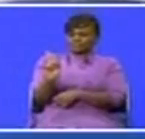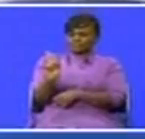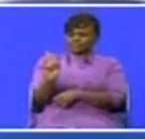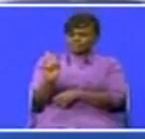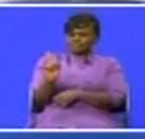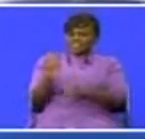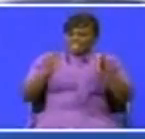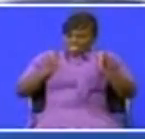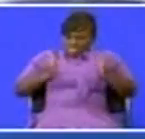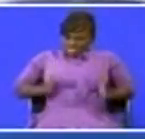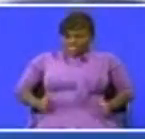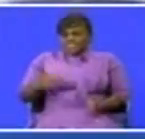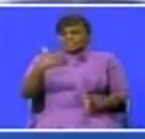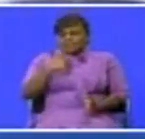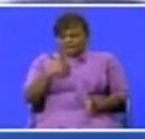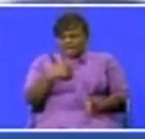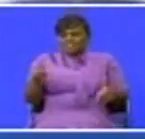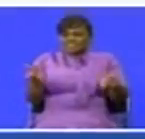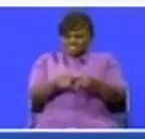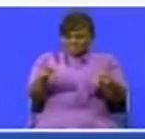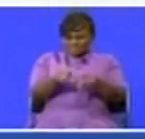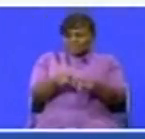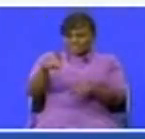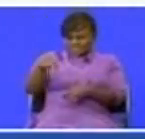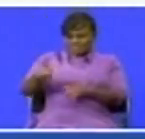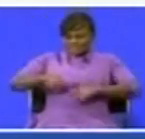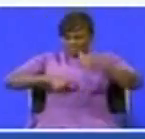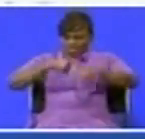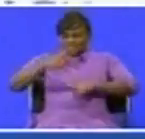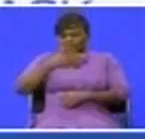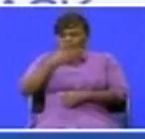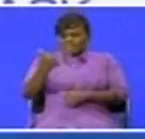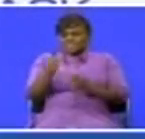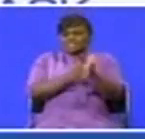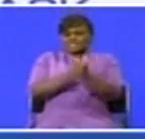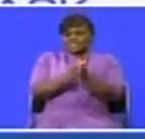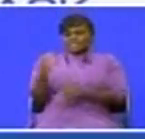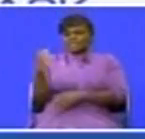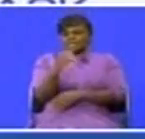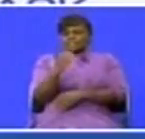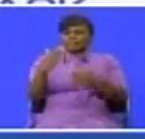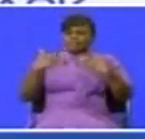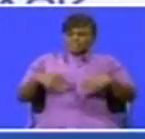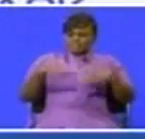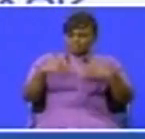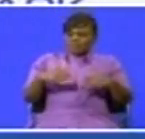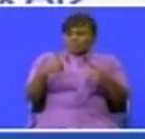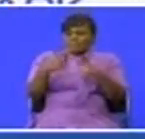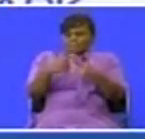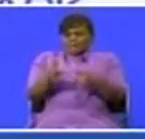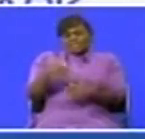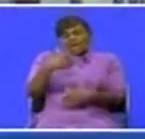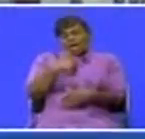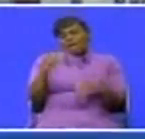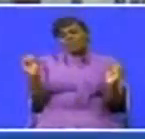they are ethical, and they are acting in the best interest of the consumer. Mm-hmm. Even though we do not